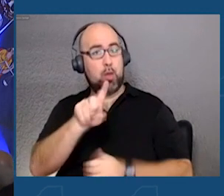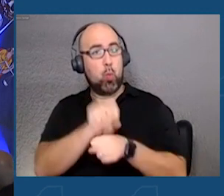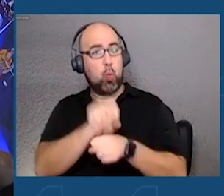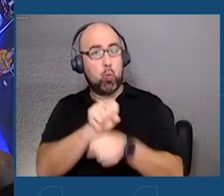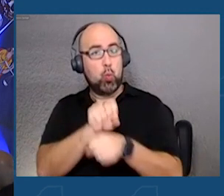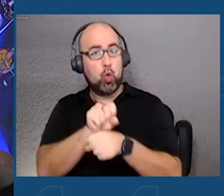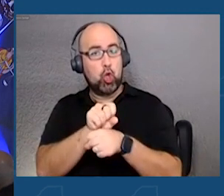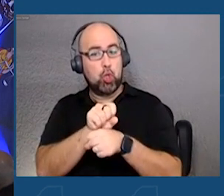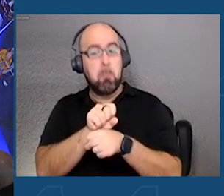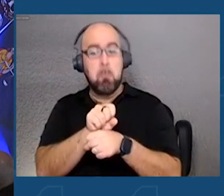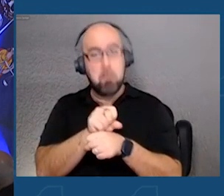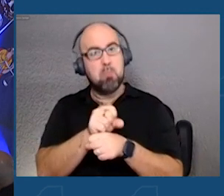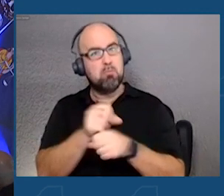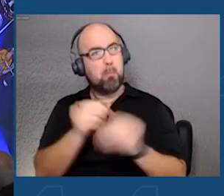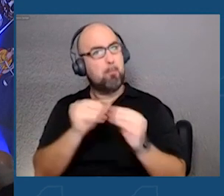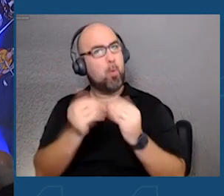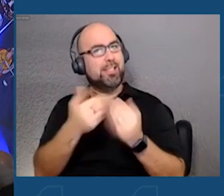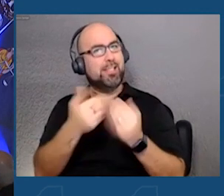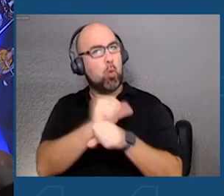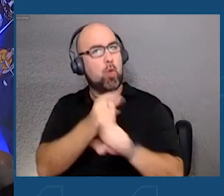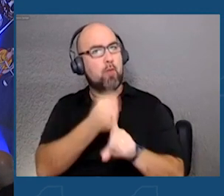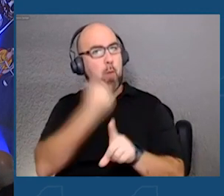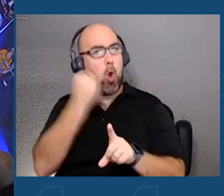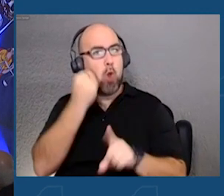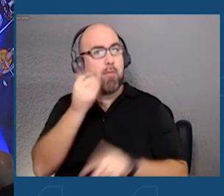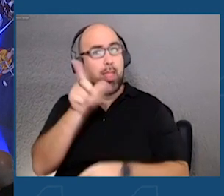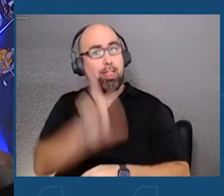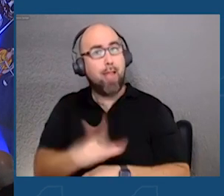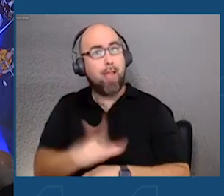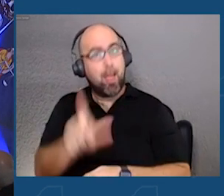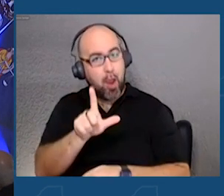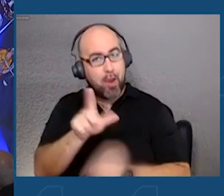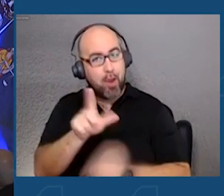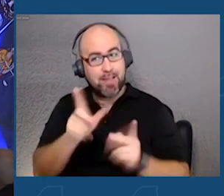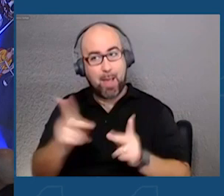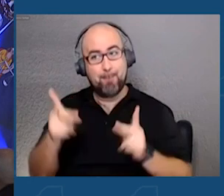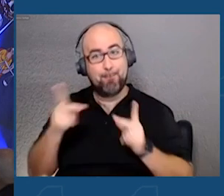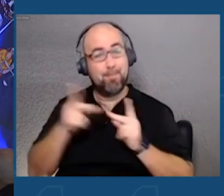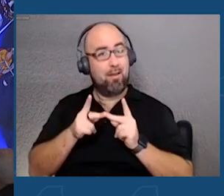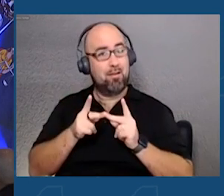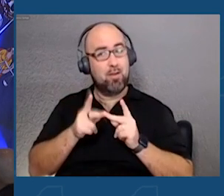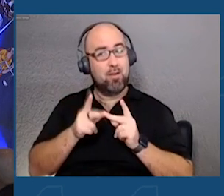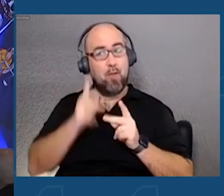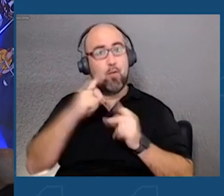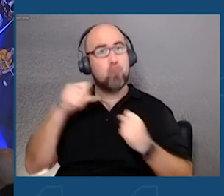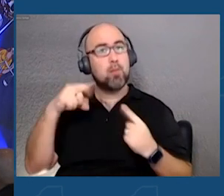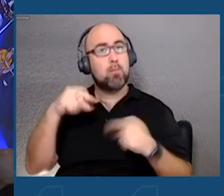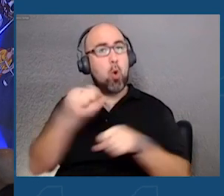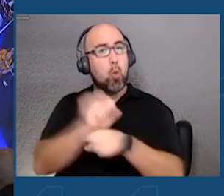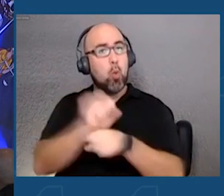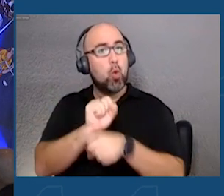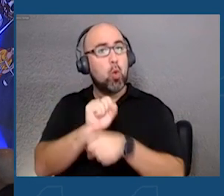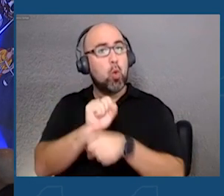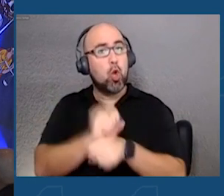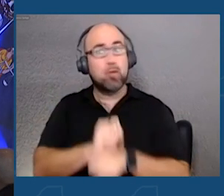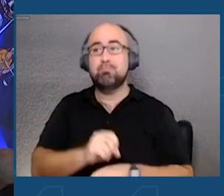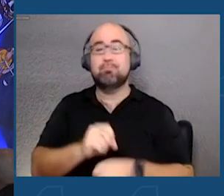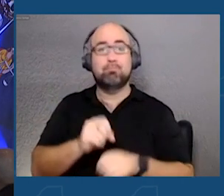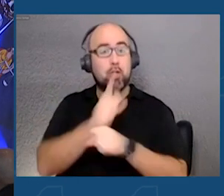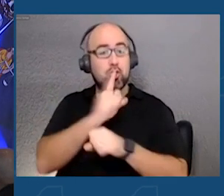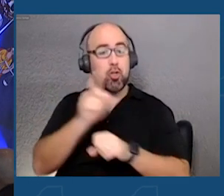libraries as places for remote work, making sure that people have access. So wherever you're working, wherever you're getting it to, making it easier to get